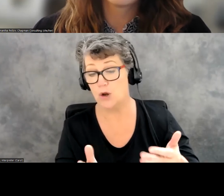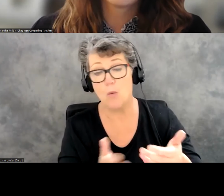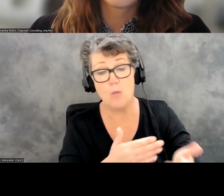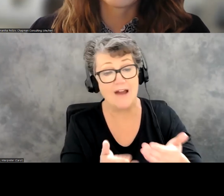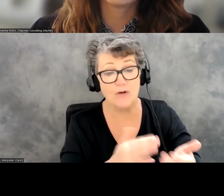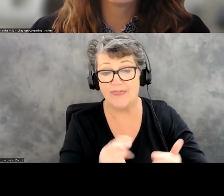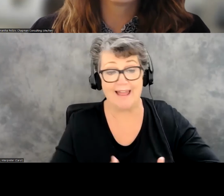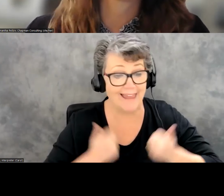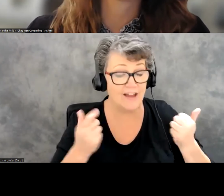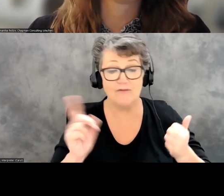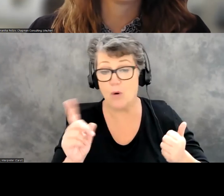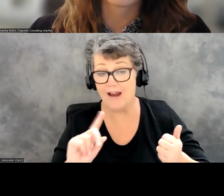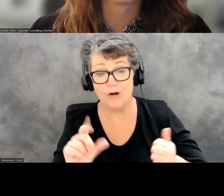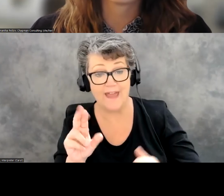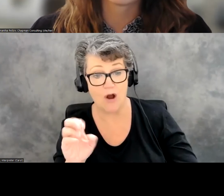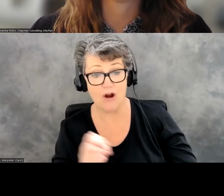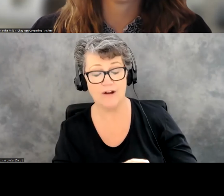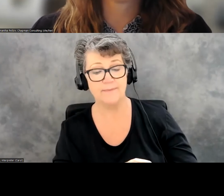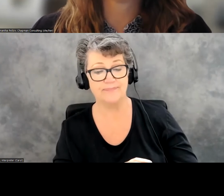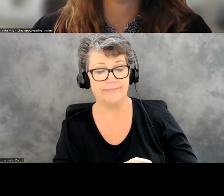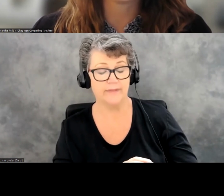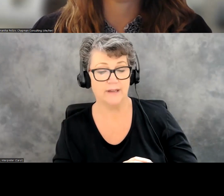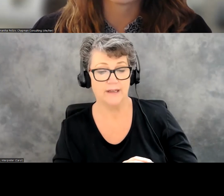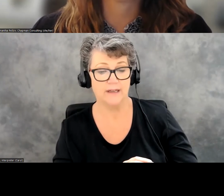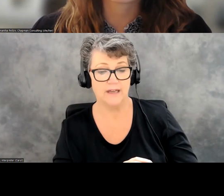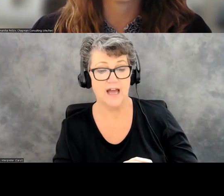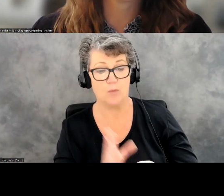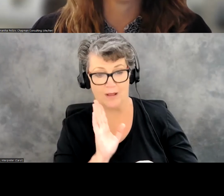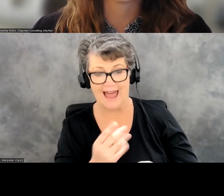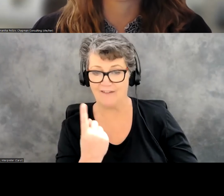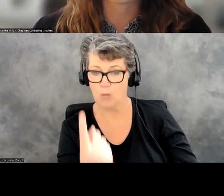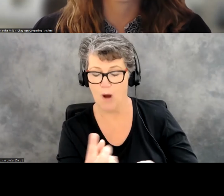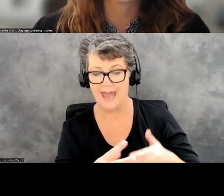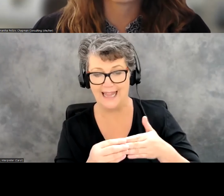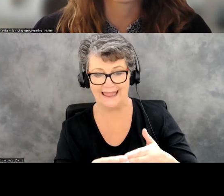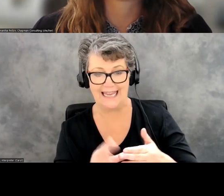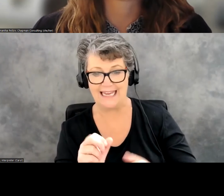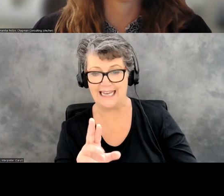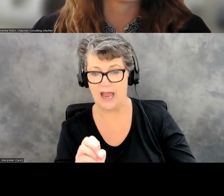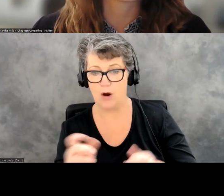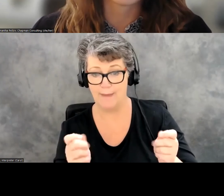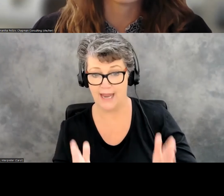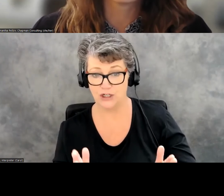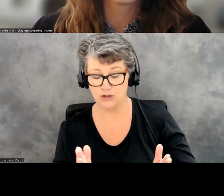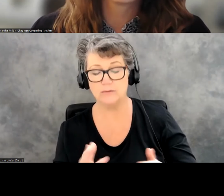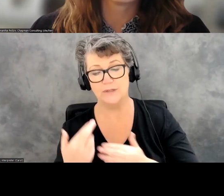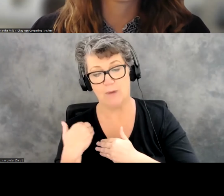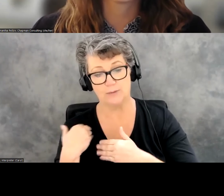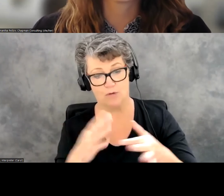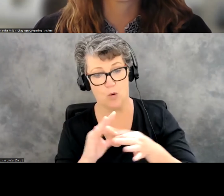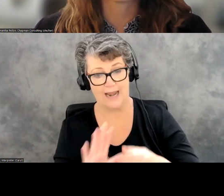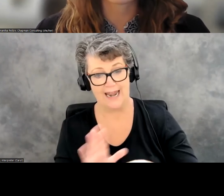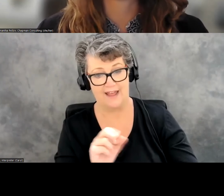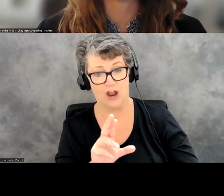home. Beneficiaries will have a single lead care manager who is responsible for coordinating their care